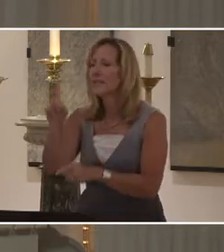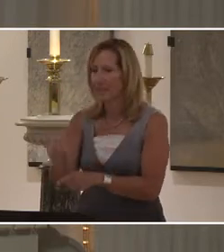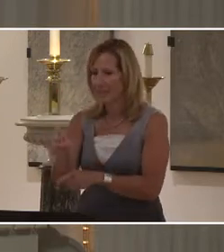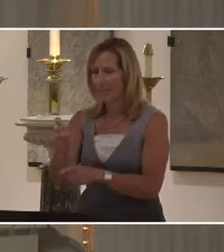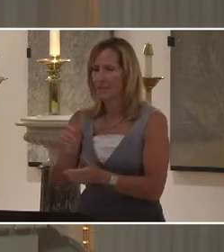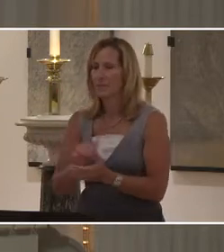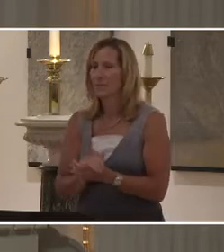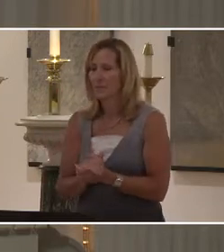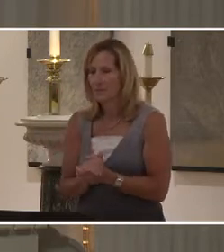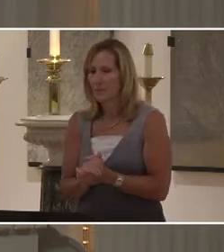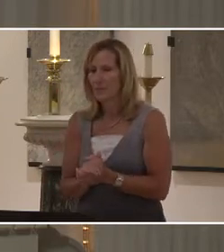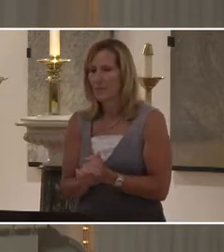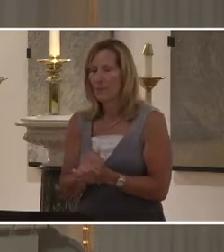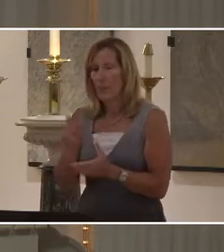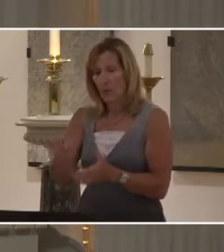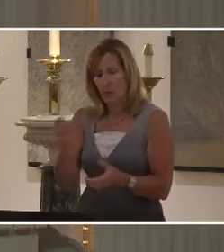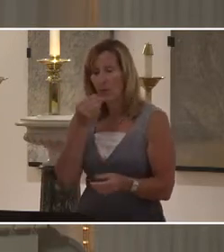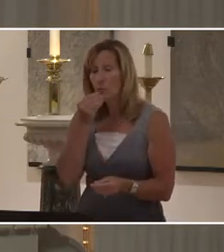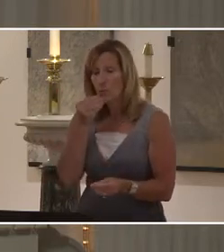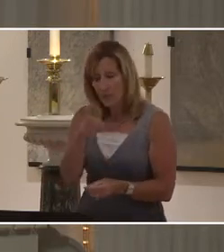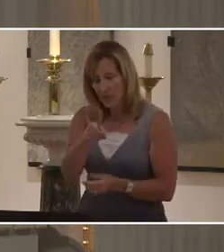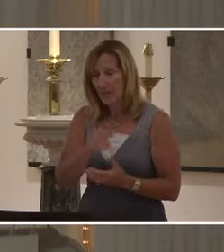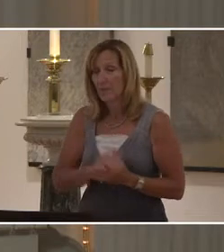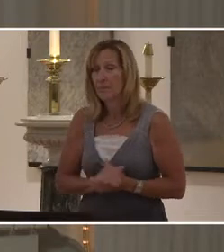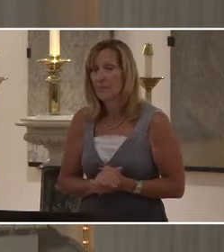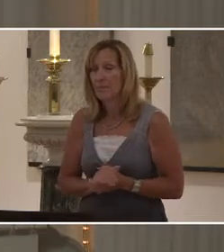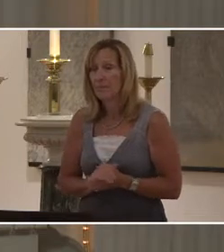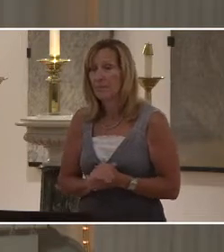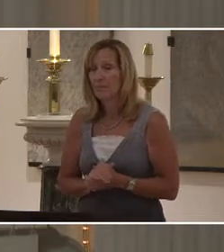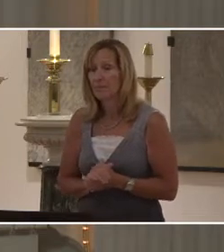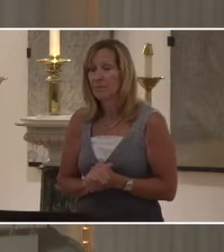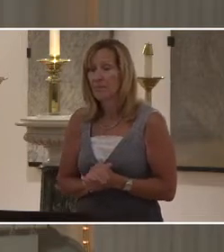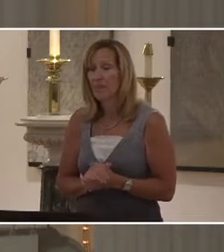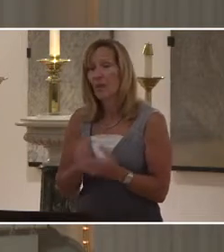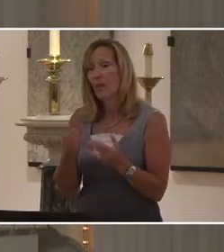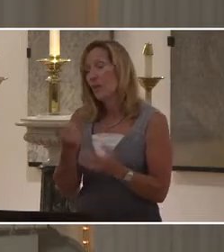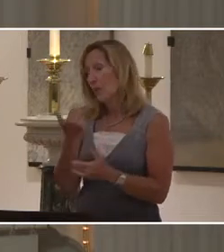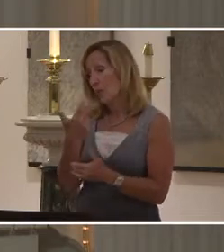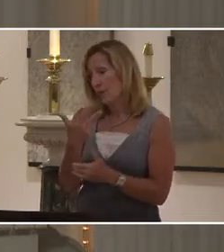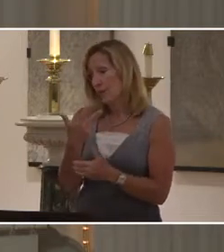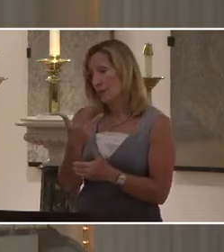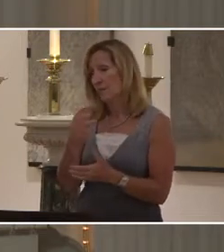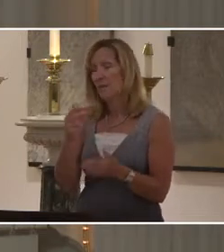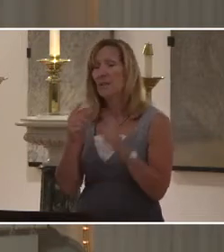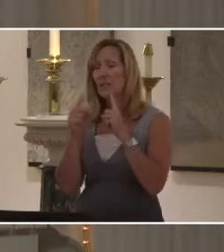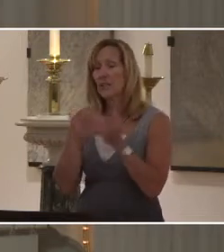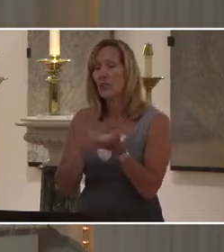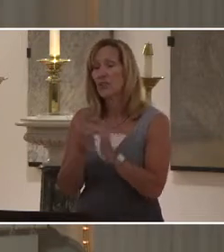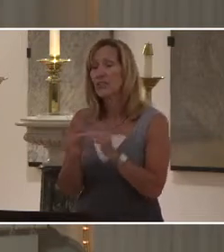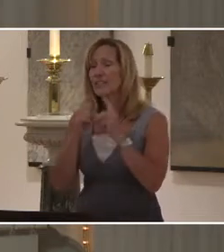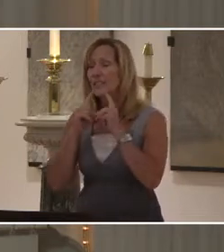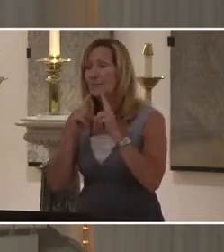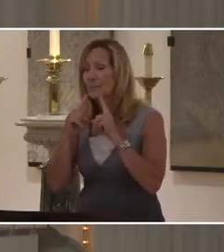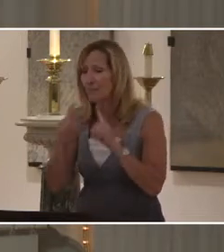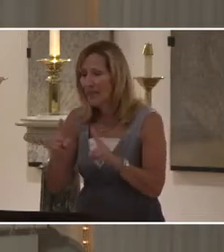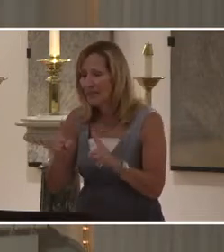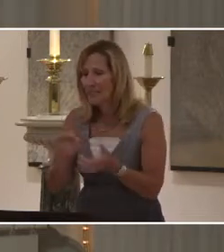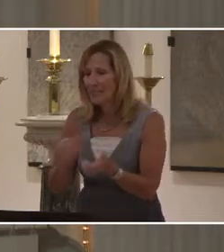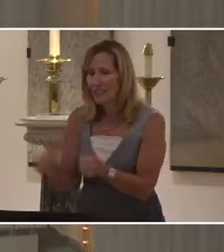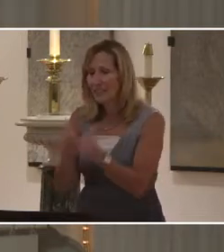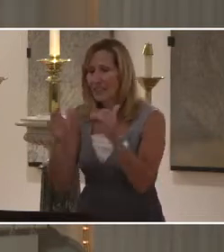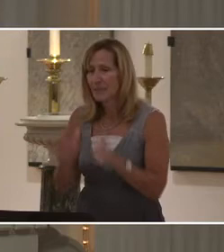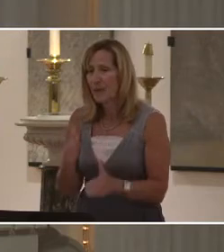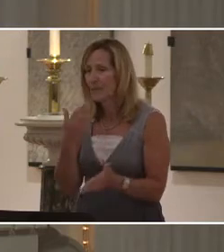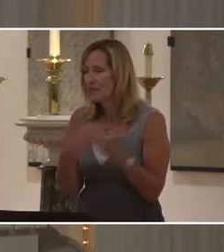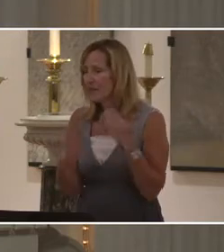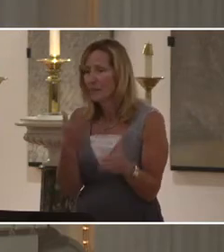You feed them. And three, He commands them in spite of the fact that they